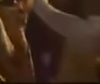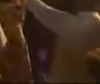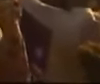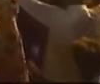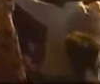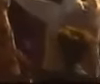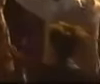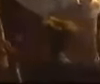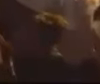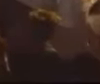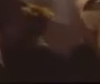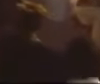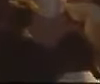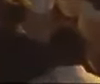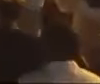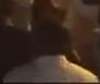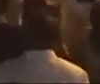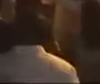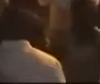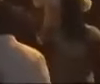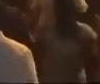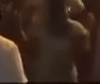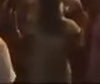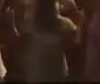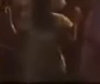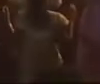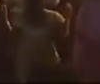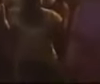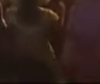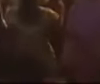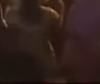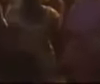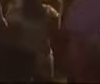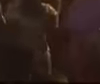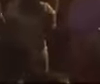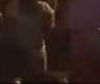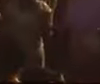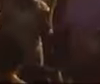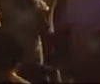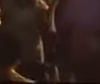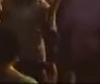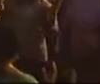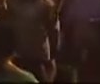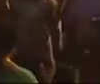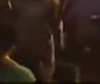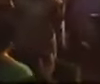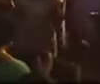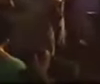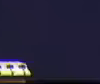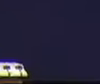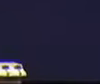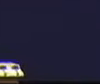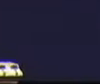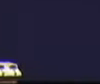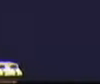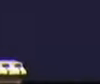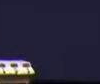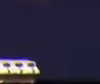The mighty one, the King of Glory. Someone bless him. Ghana, lift your voice and